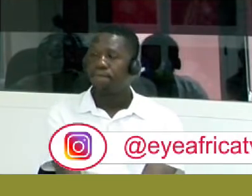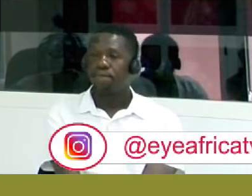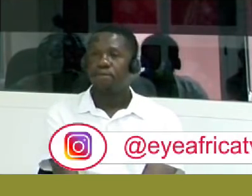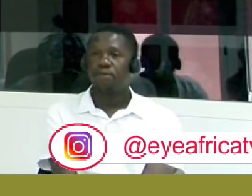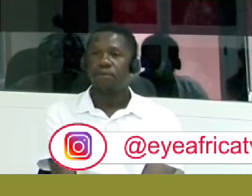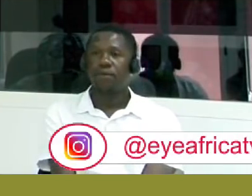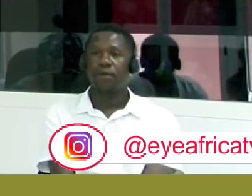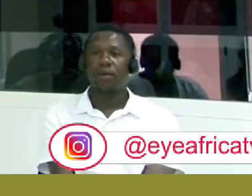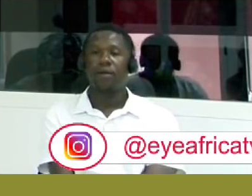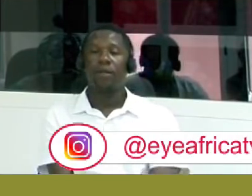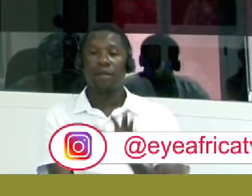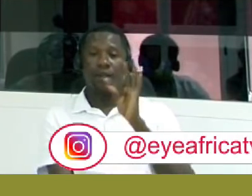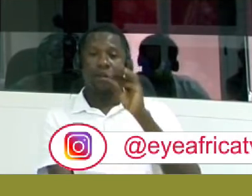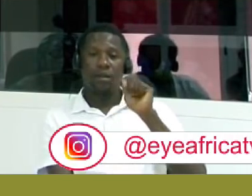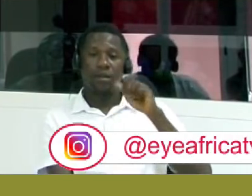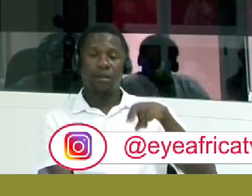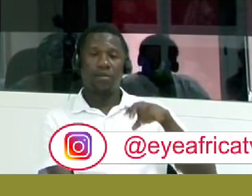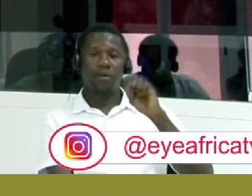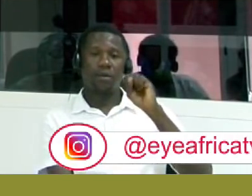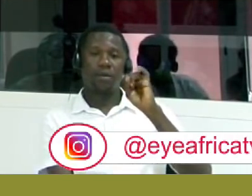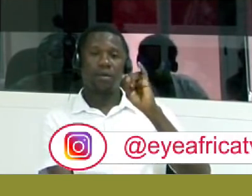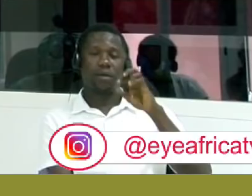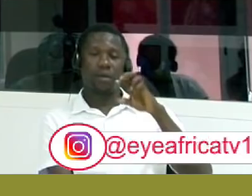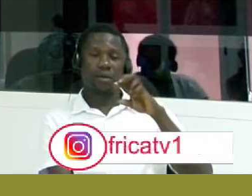Tamsir may have called me around